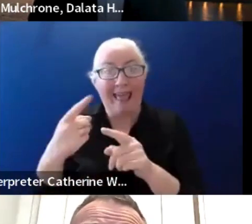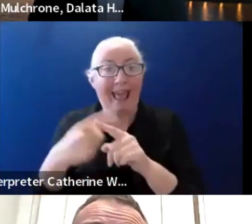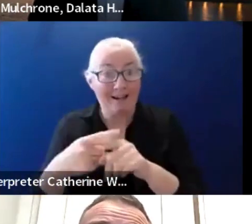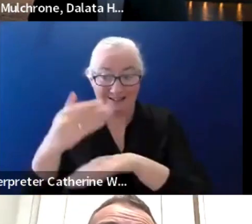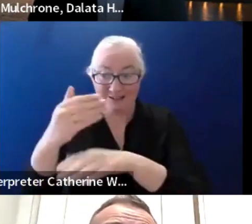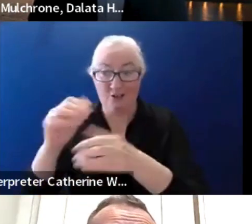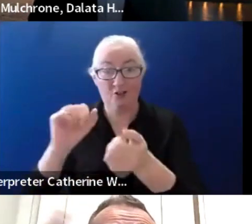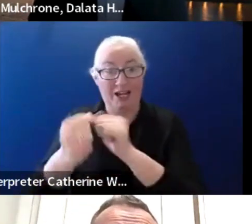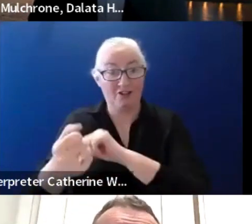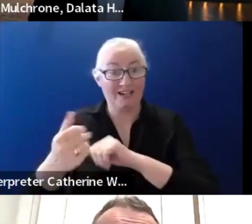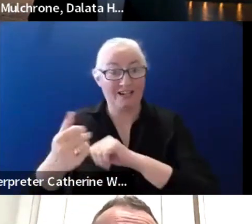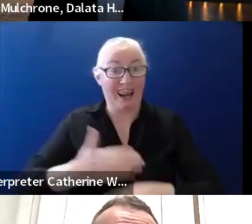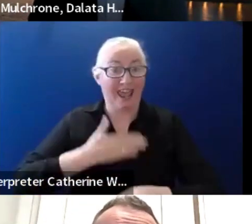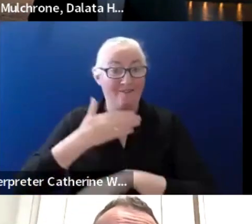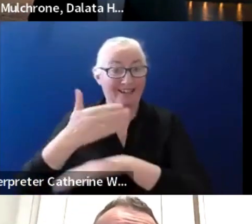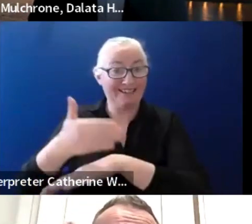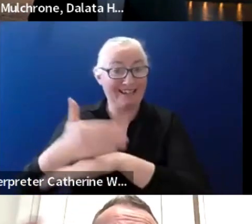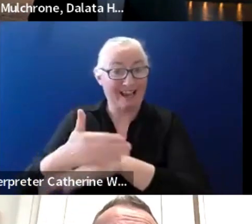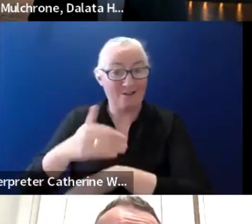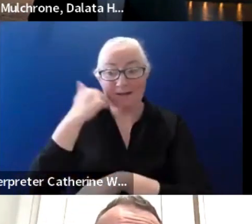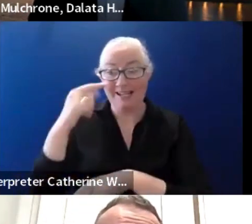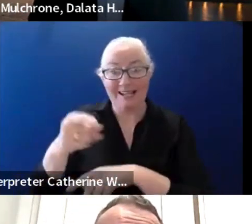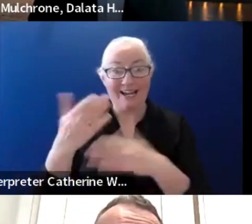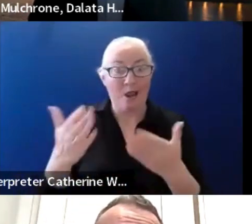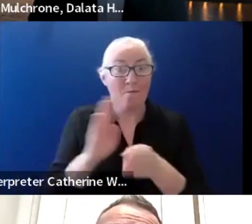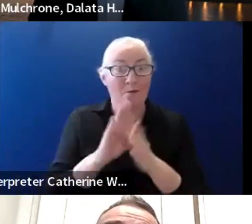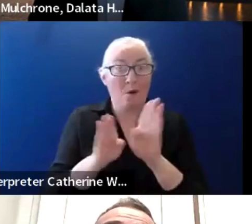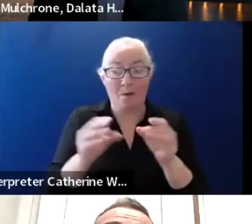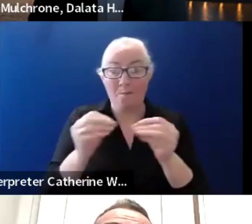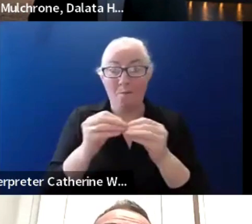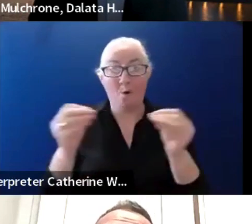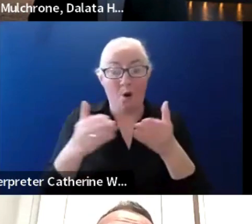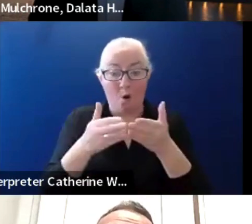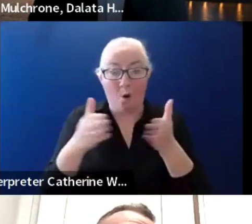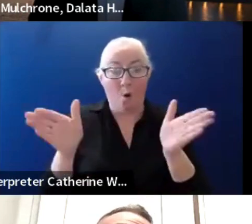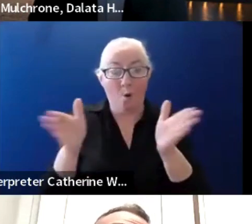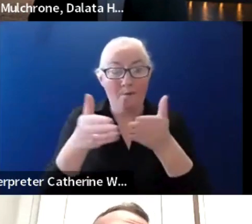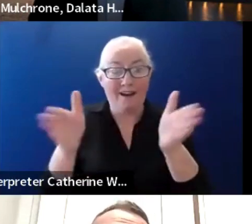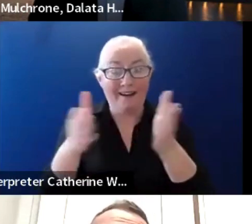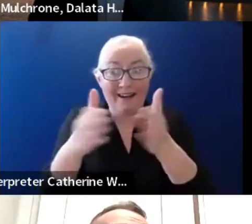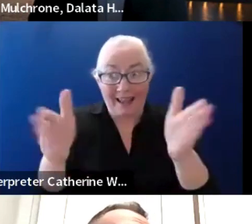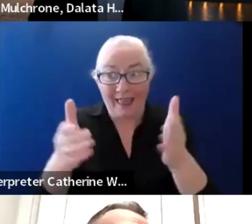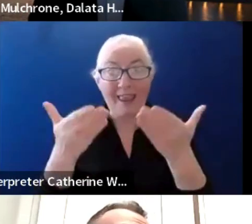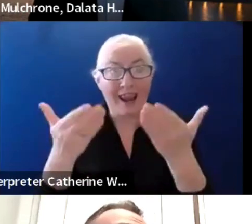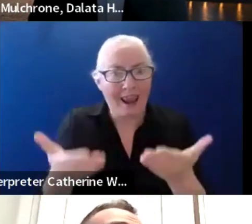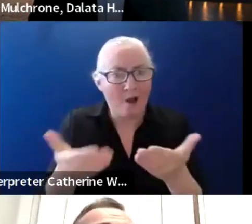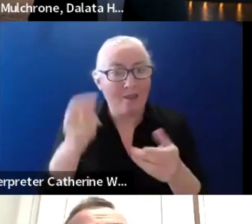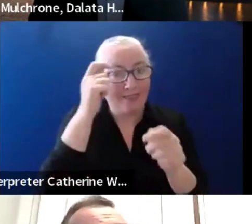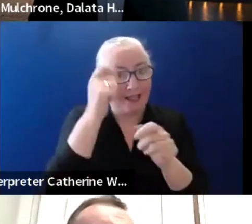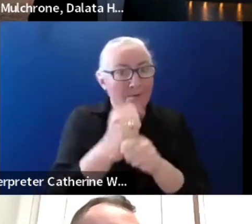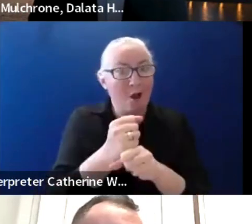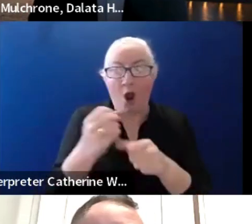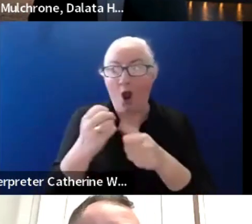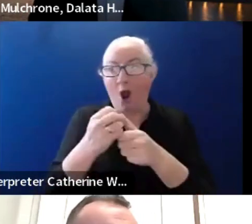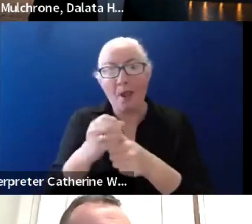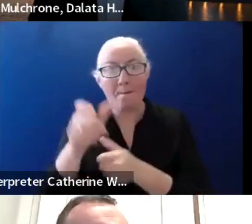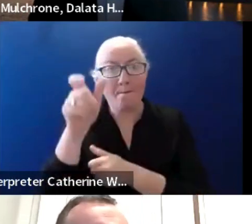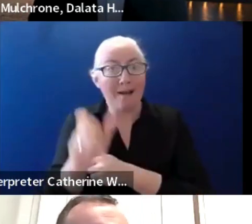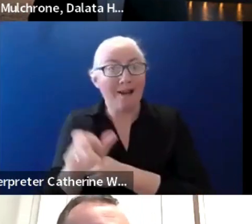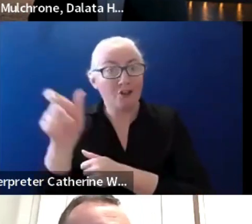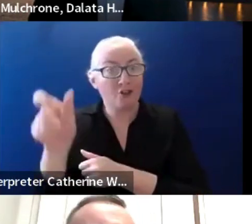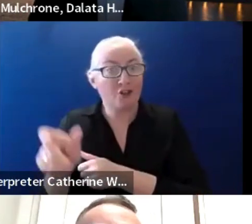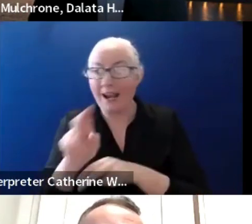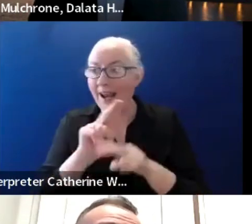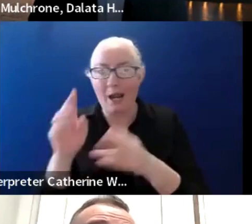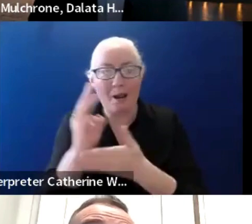staff as well, because they're opening up their horizons and the way they're thinking. And all of a sudden, they're thinking about other passengers who maybe wouldn't be part of their